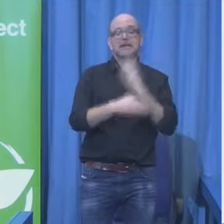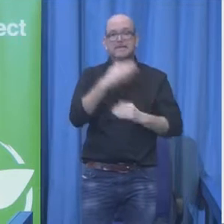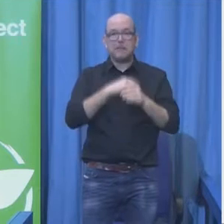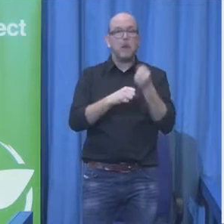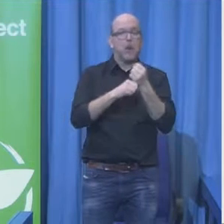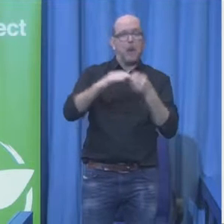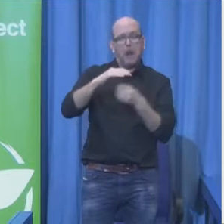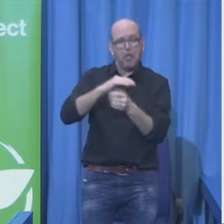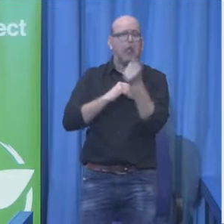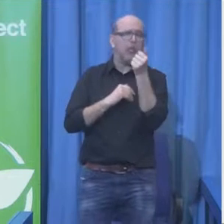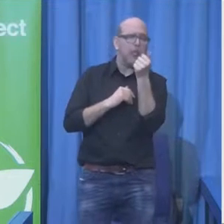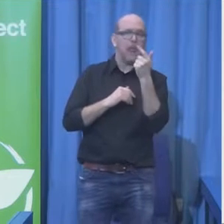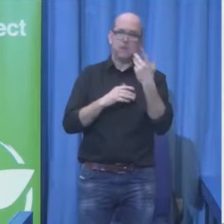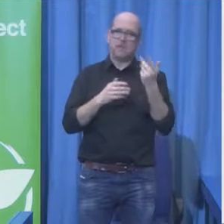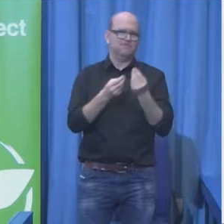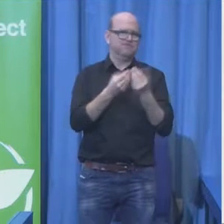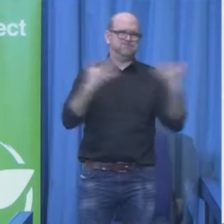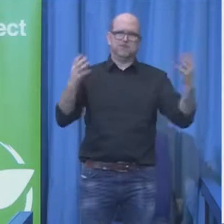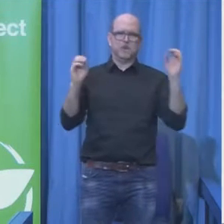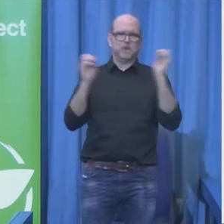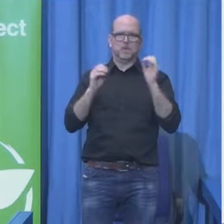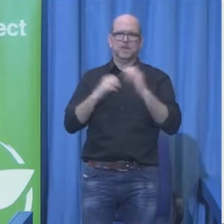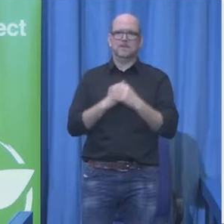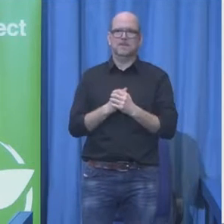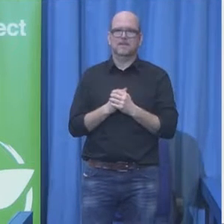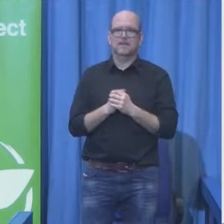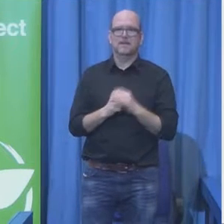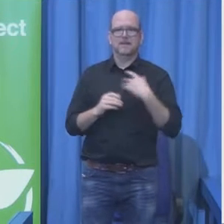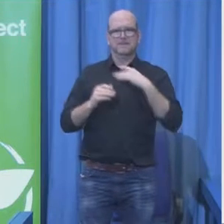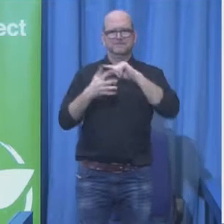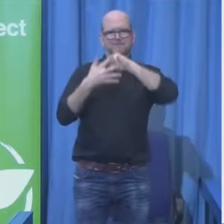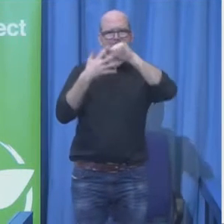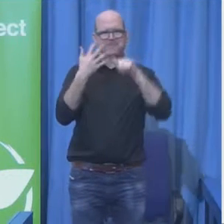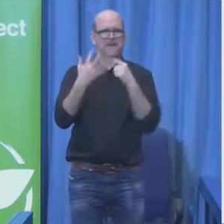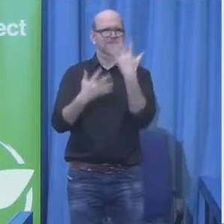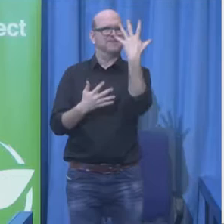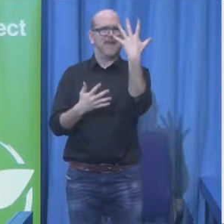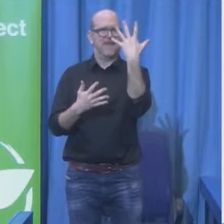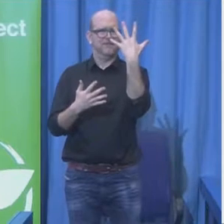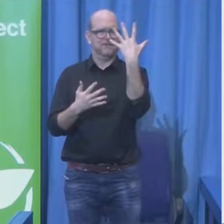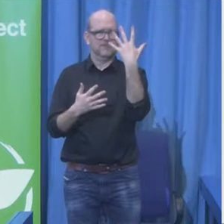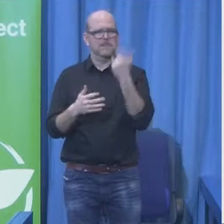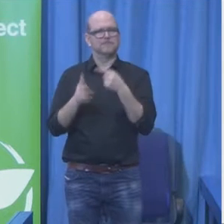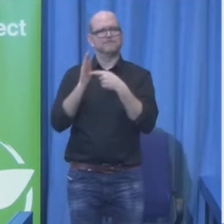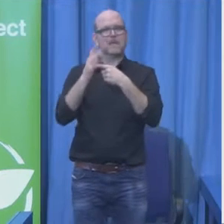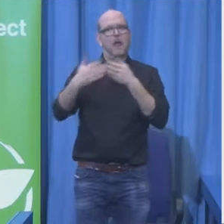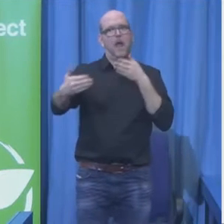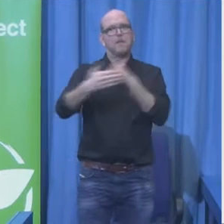five areas, or let's say barriers to people finding employment in Jordan.